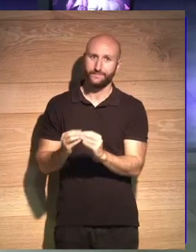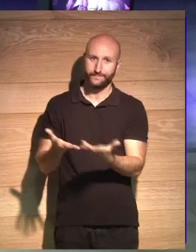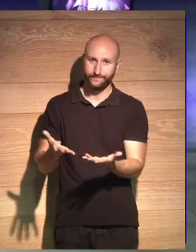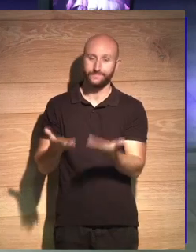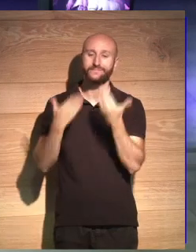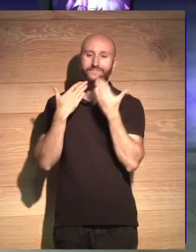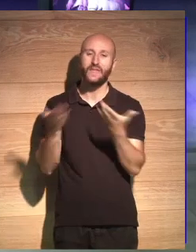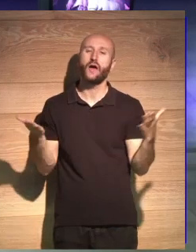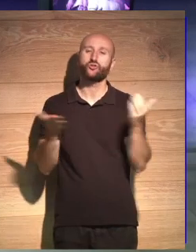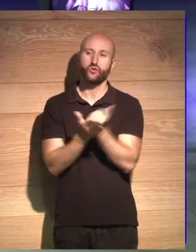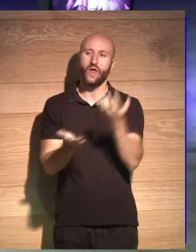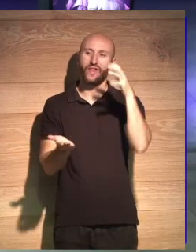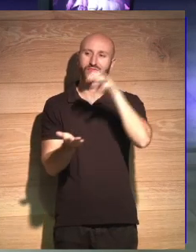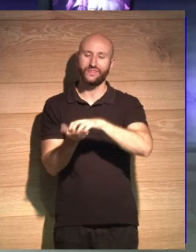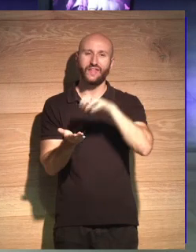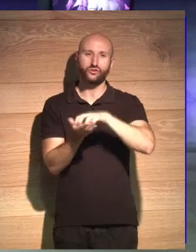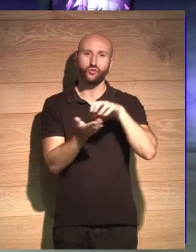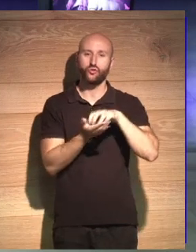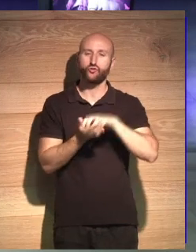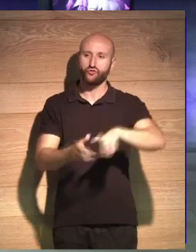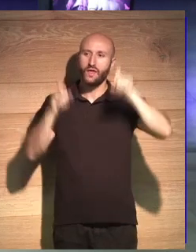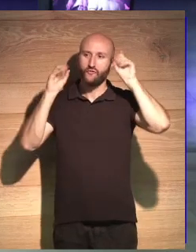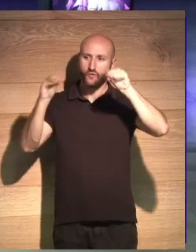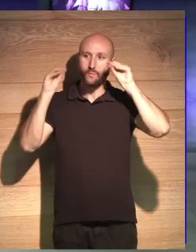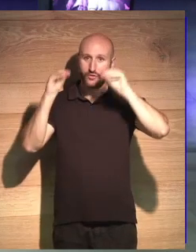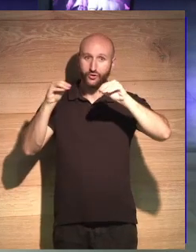it's being developed by the different